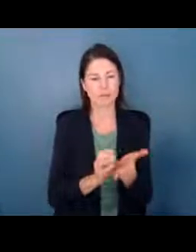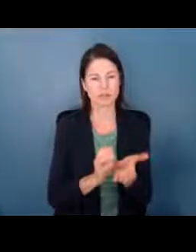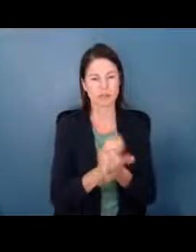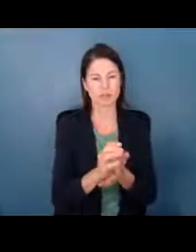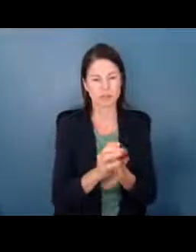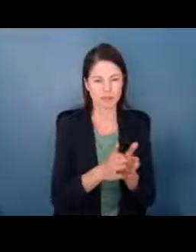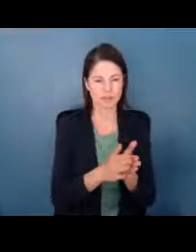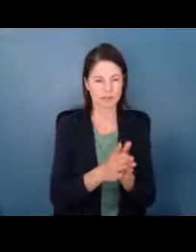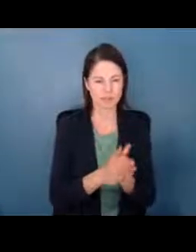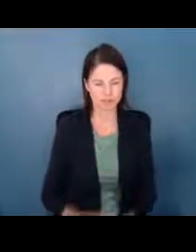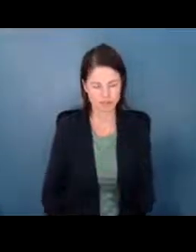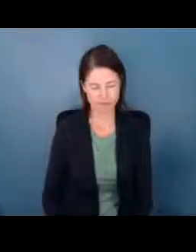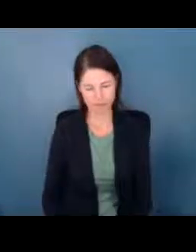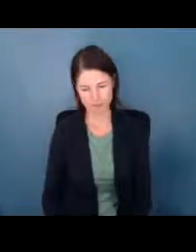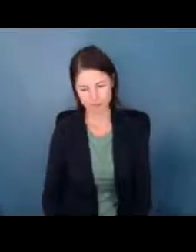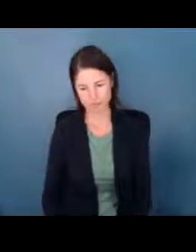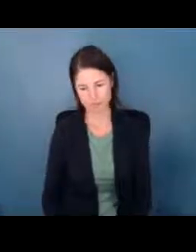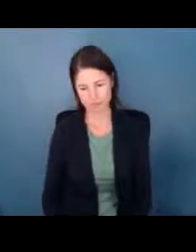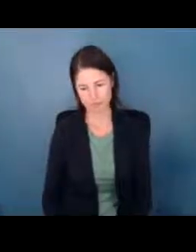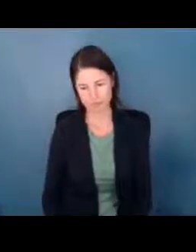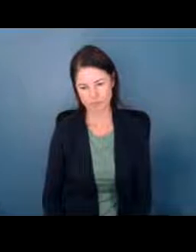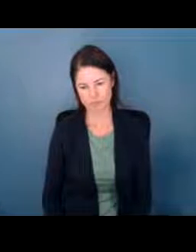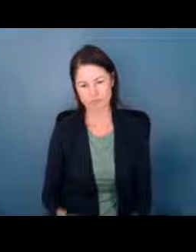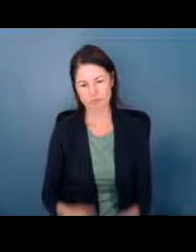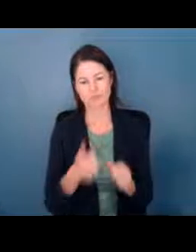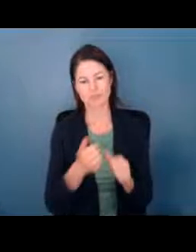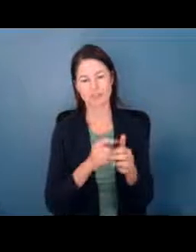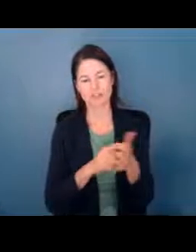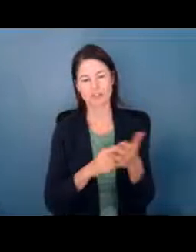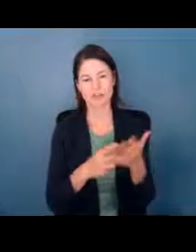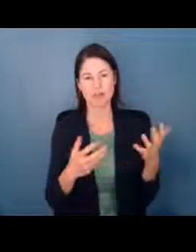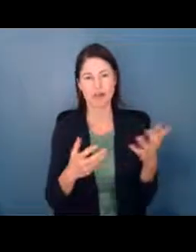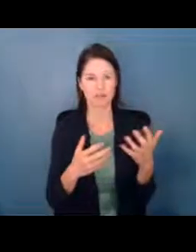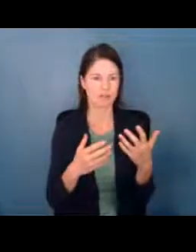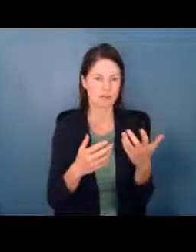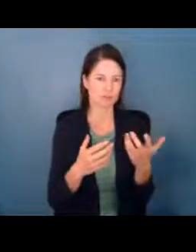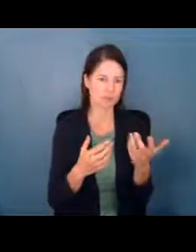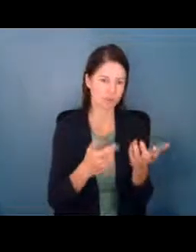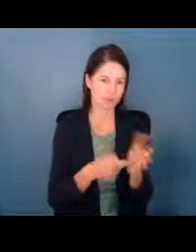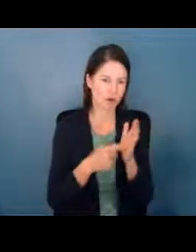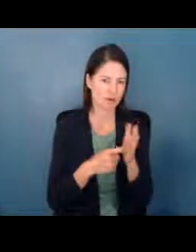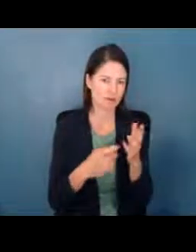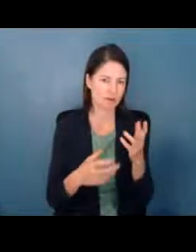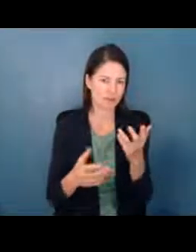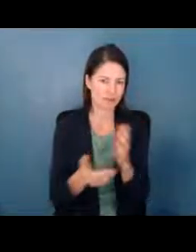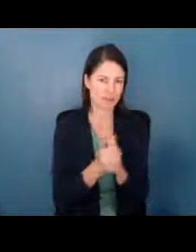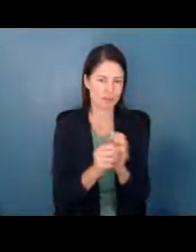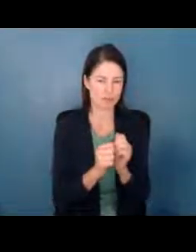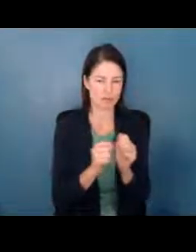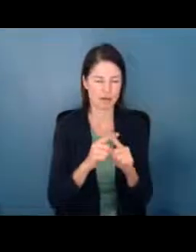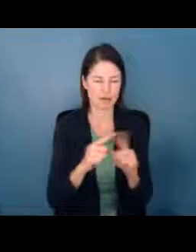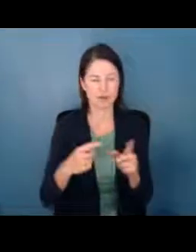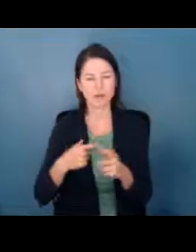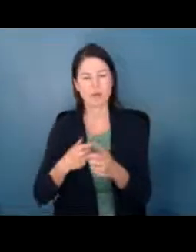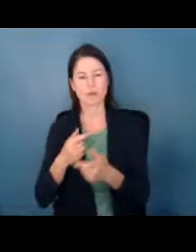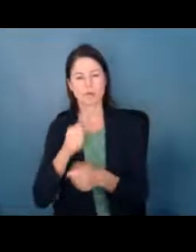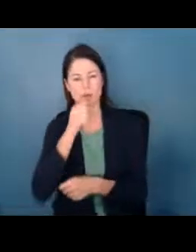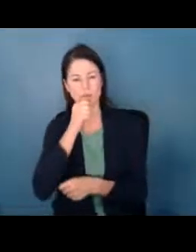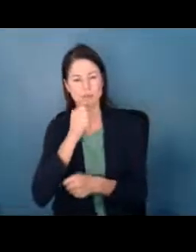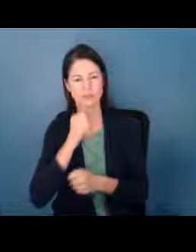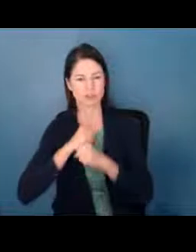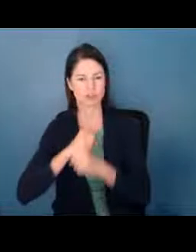these recommendations has quite a lot of background attached to them, but I'm just running through them briefly. Privacy and security recommendations.